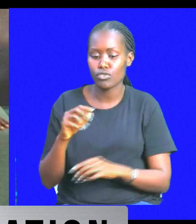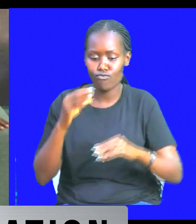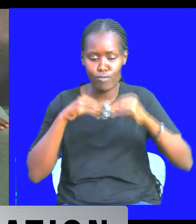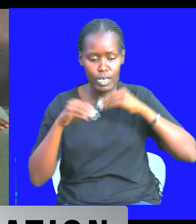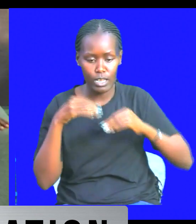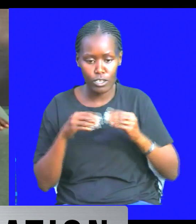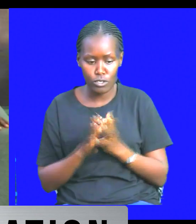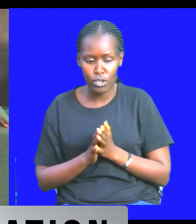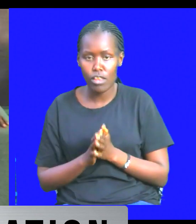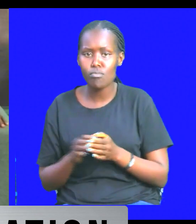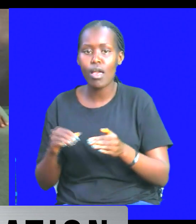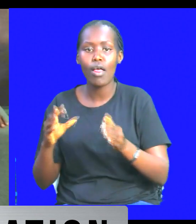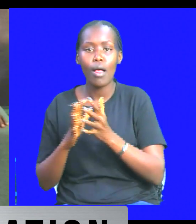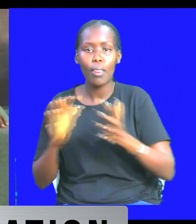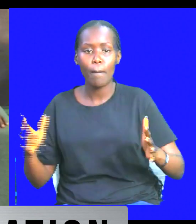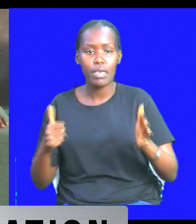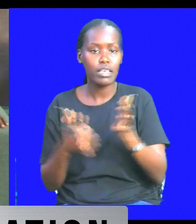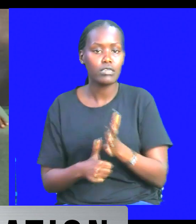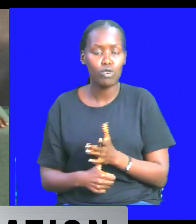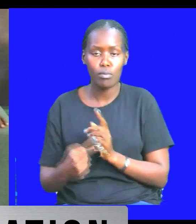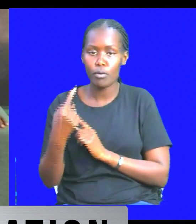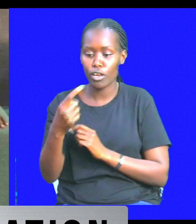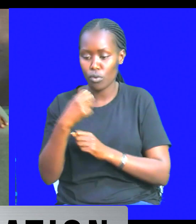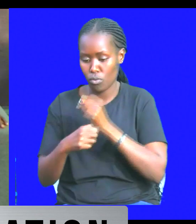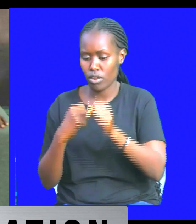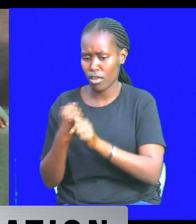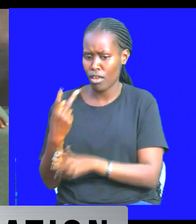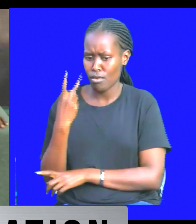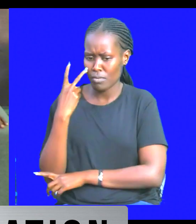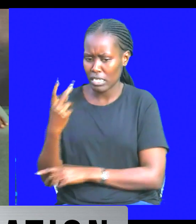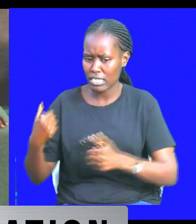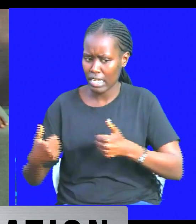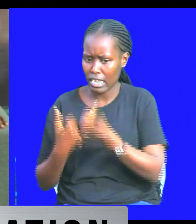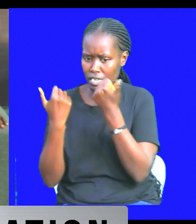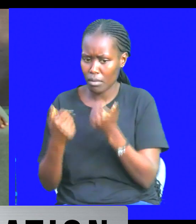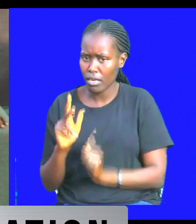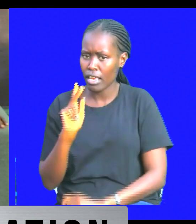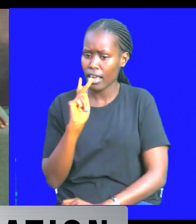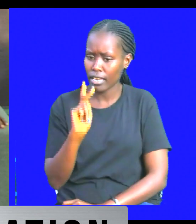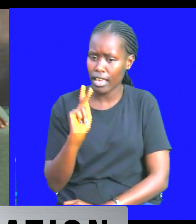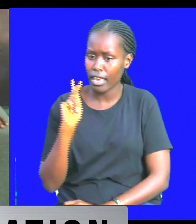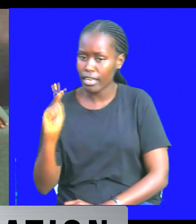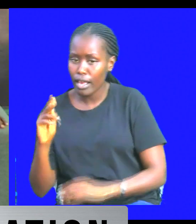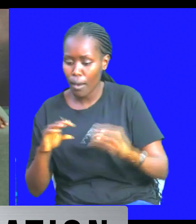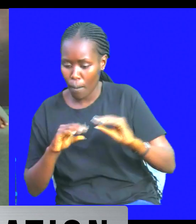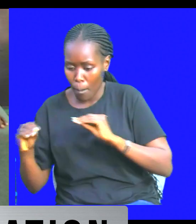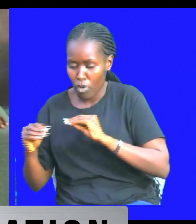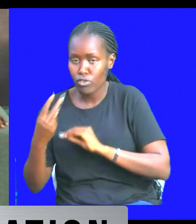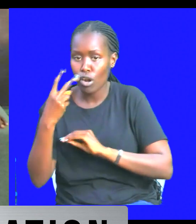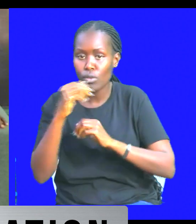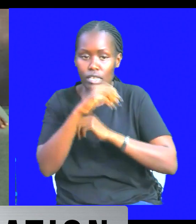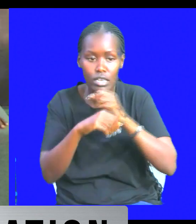has been the major issue in this 1 year. Are you seeing it happening as KK moves into the second year of